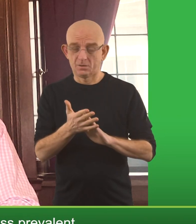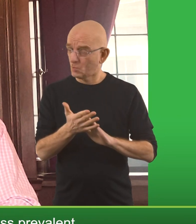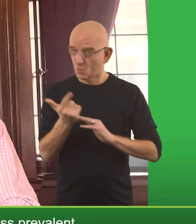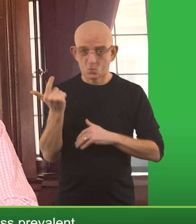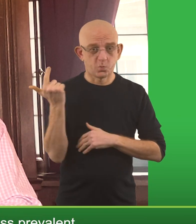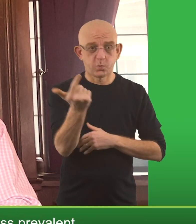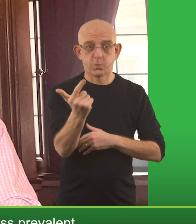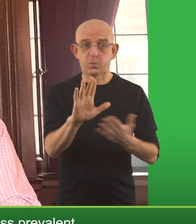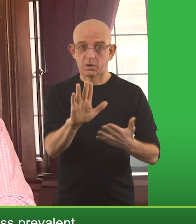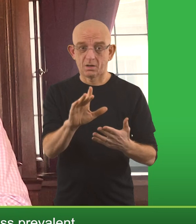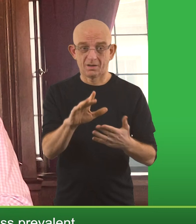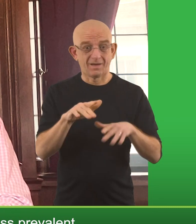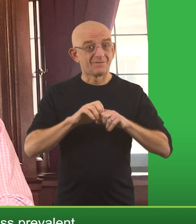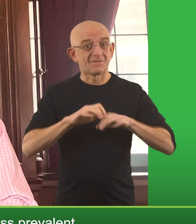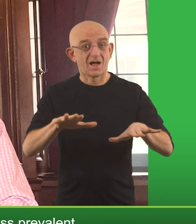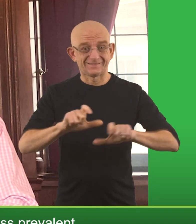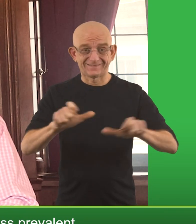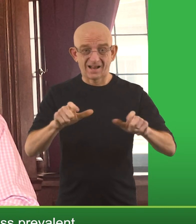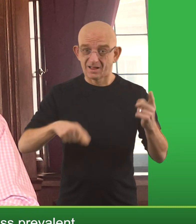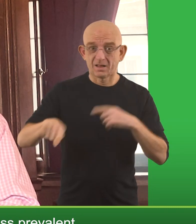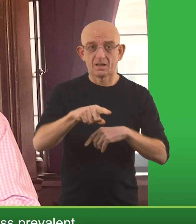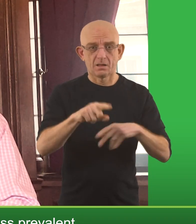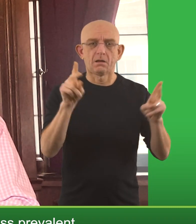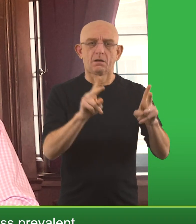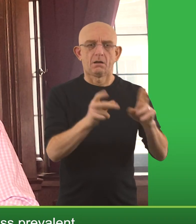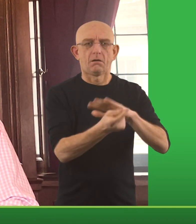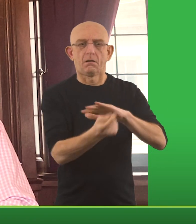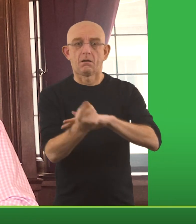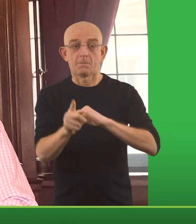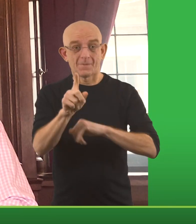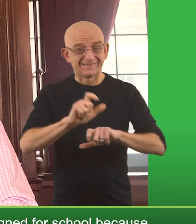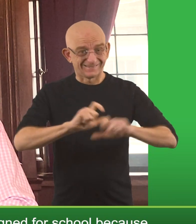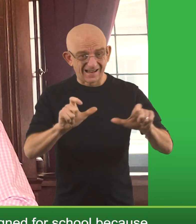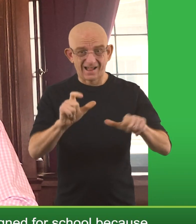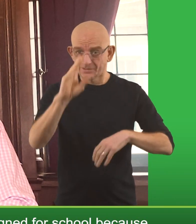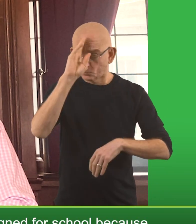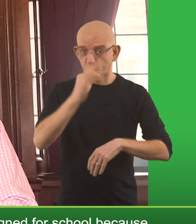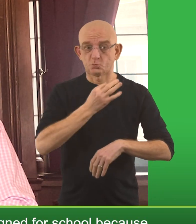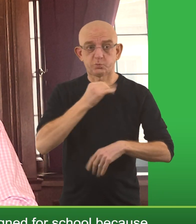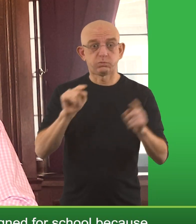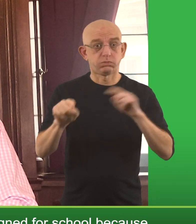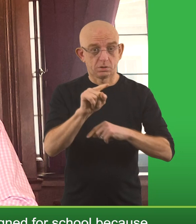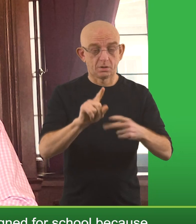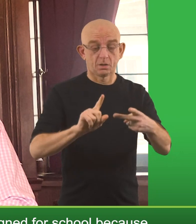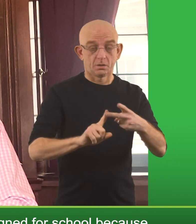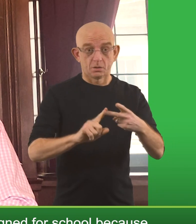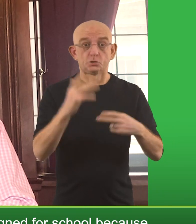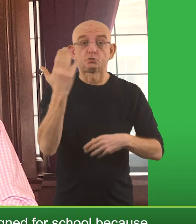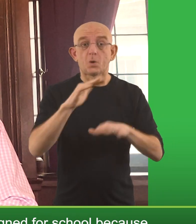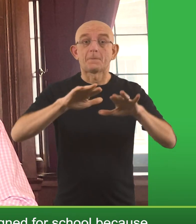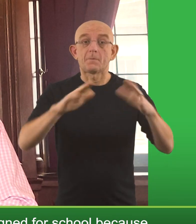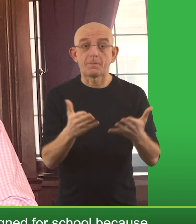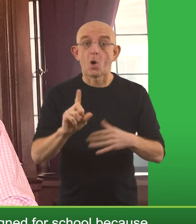The virus is still there, it's less prevalent, but it's still there and it's still dangerous. And secondly, school bubbles are